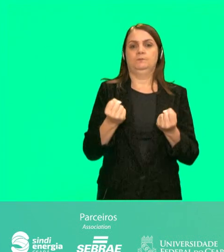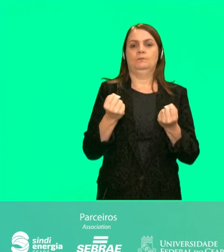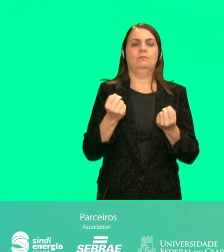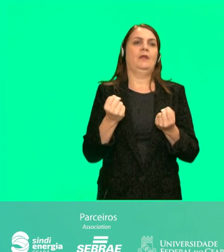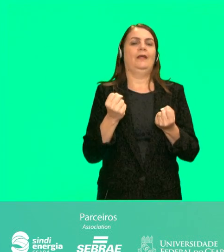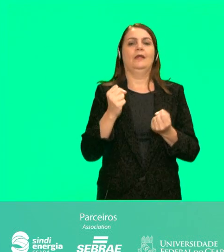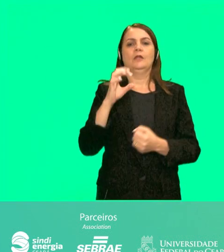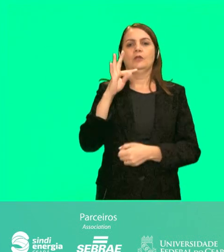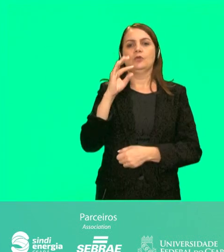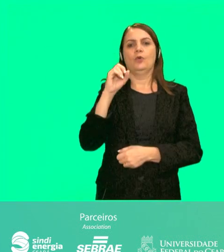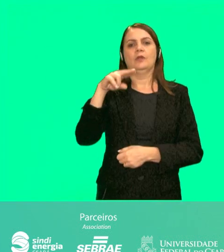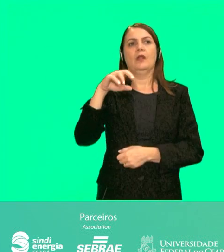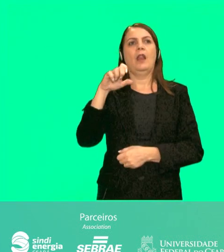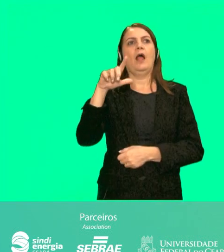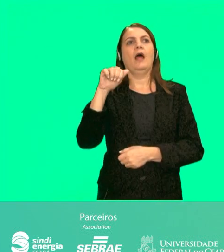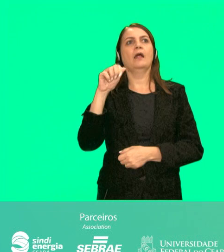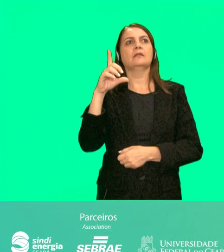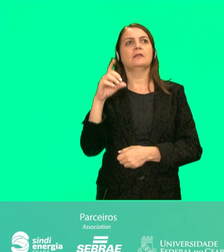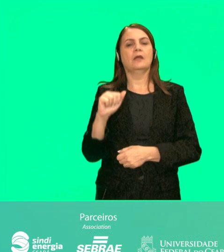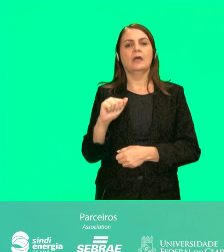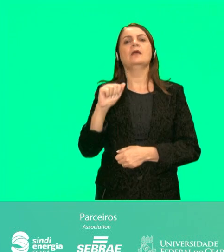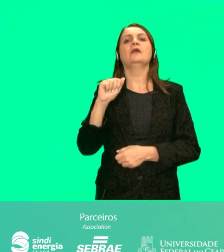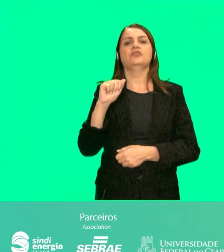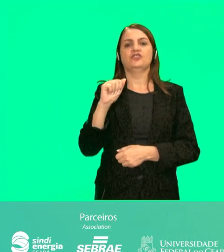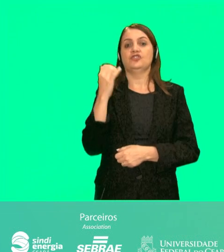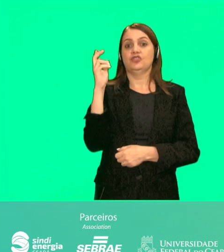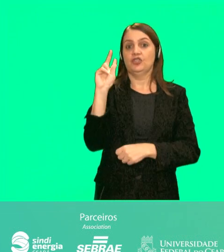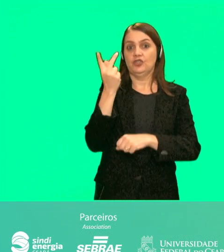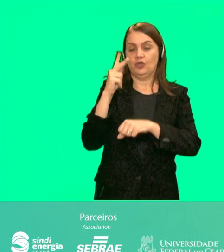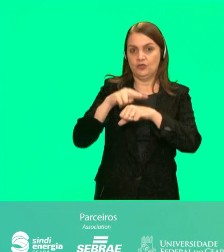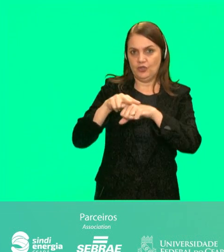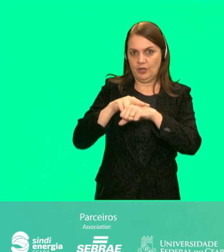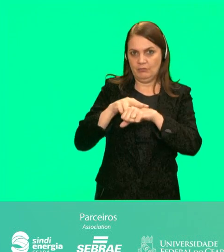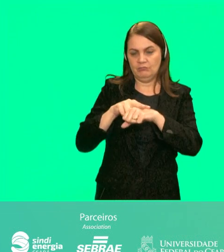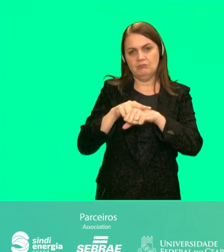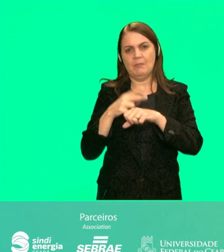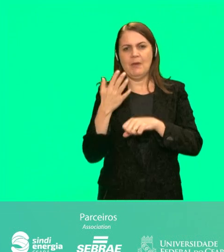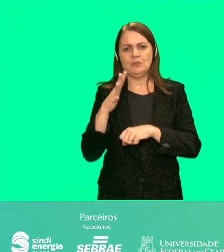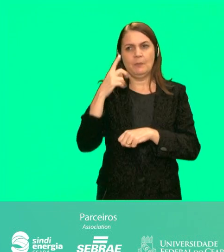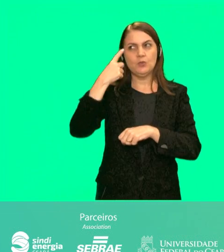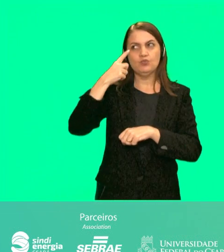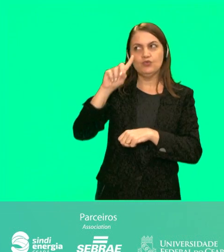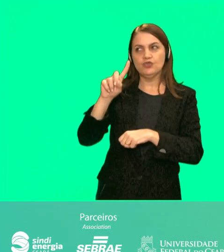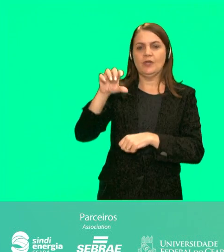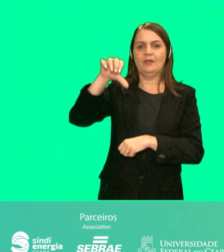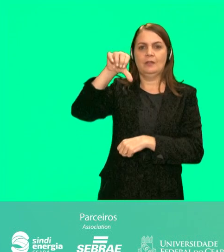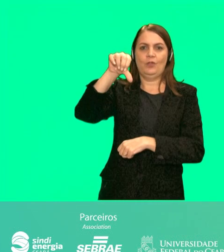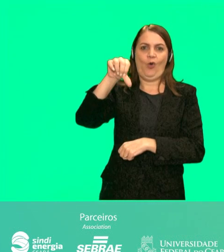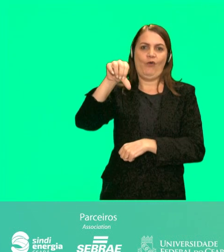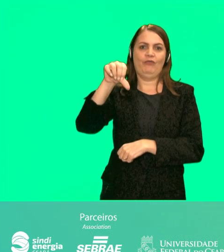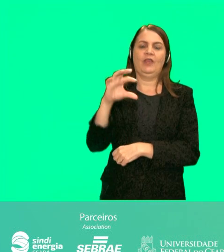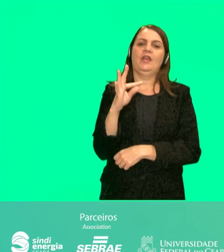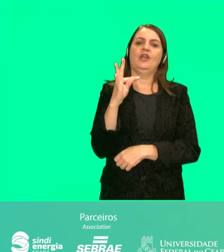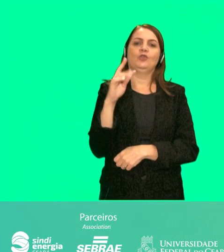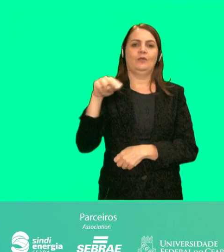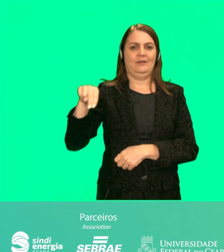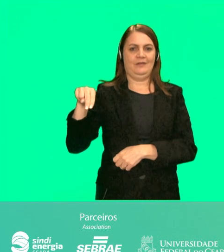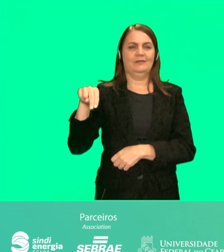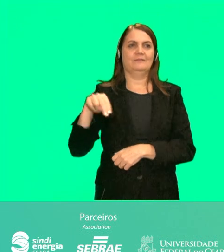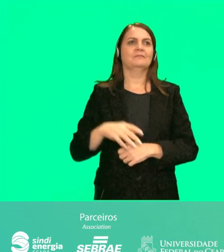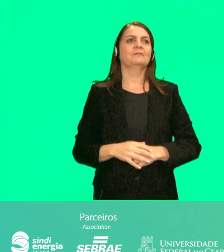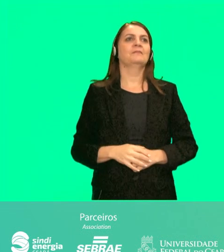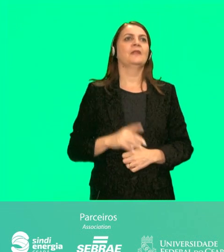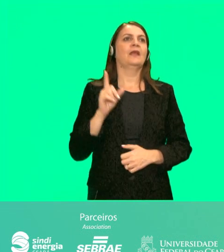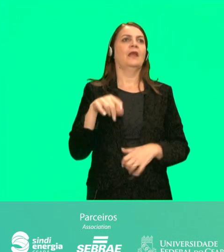4,000 of cubic meters of hydrogen per hour, kind of 9 tons of hydrogen